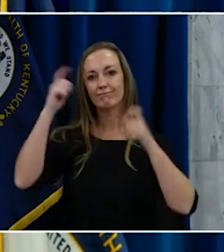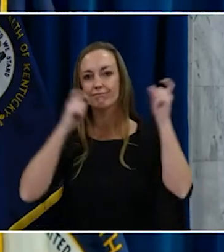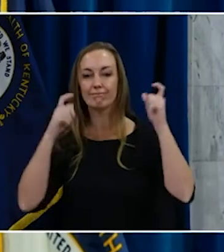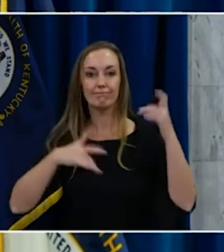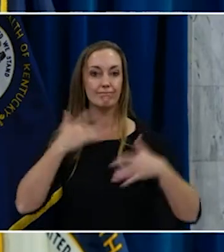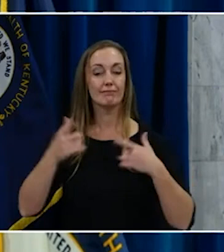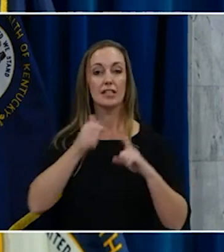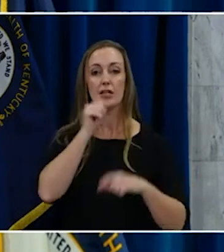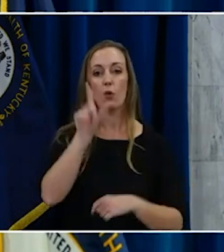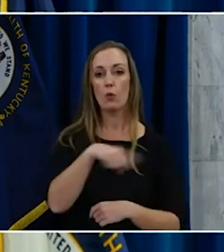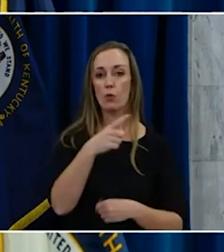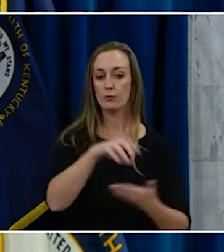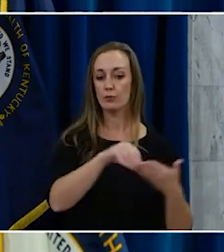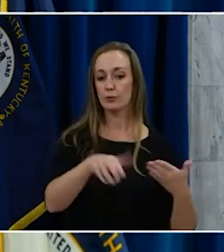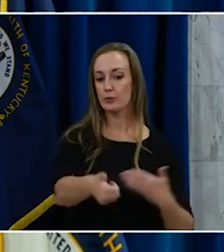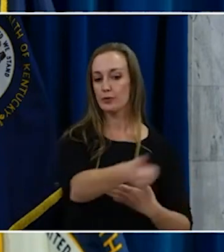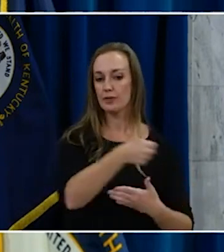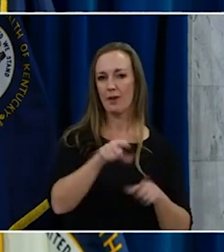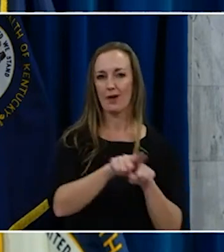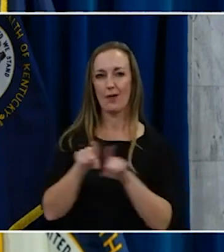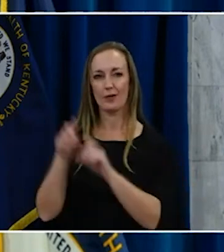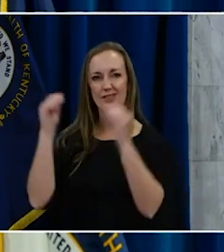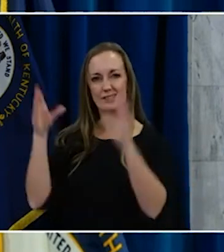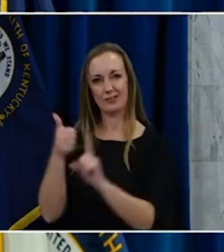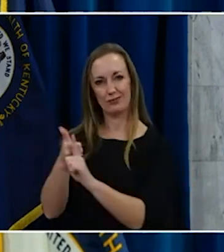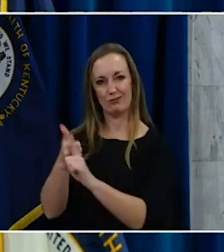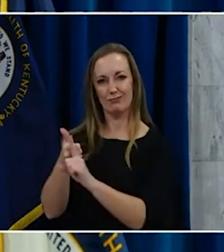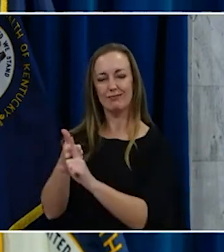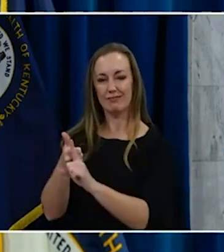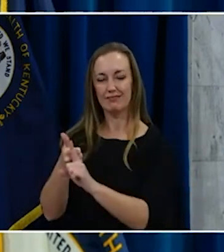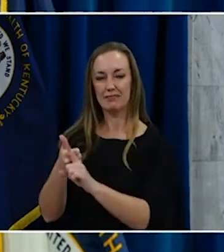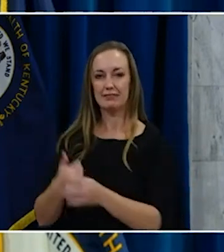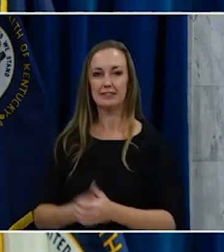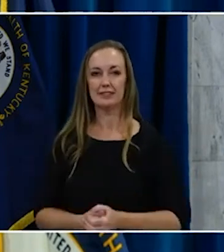from the students, but also from our teachers.